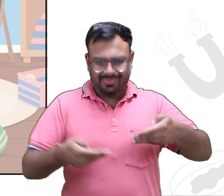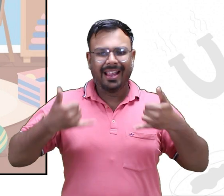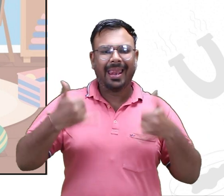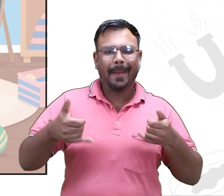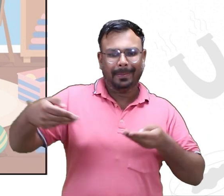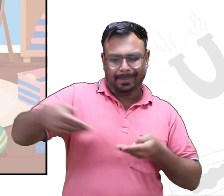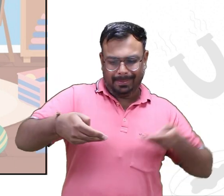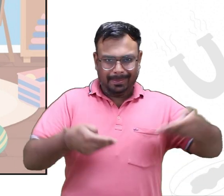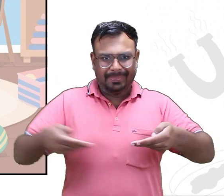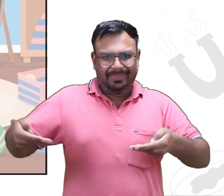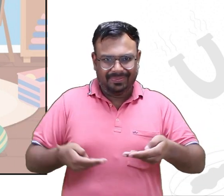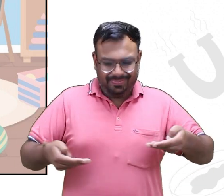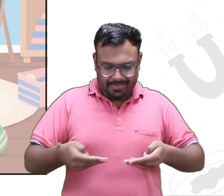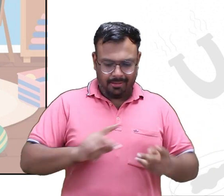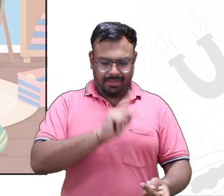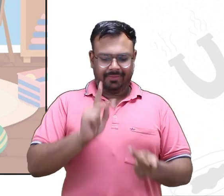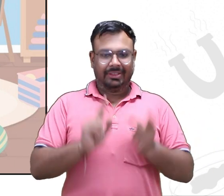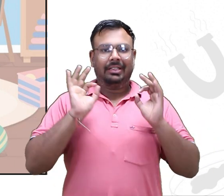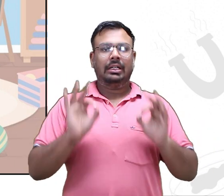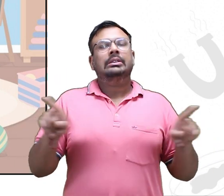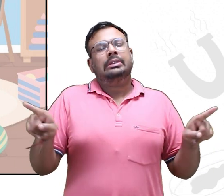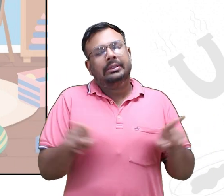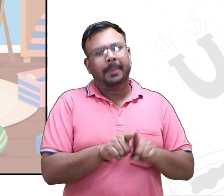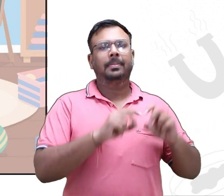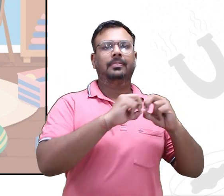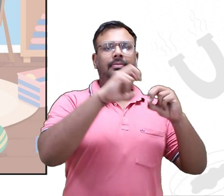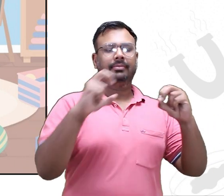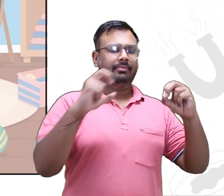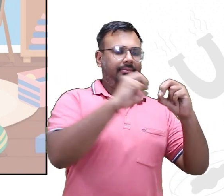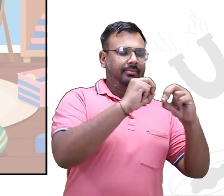Amino acids are like these puzzle pieces.